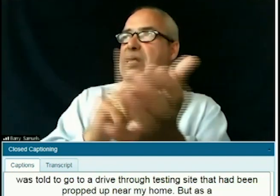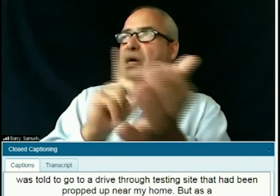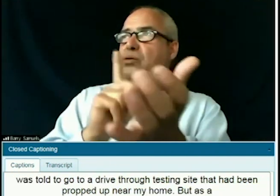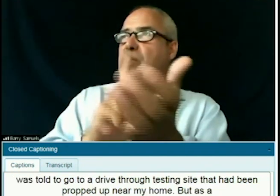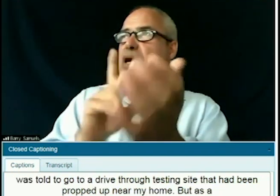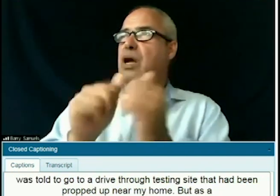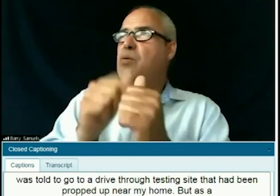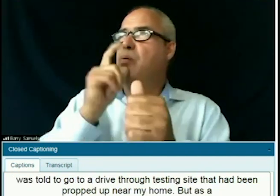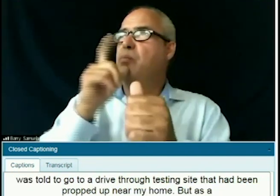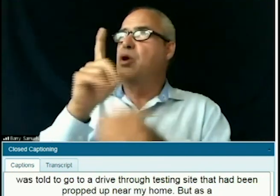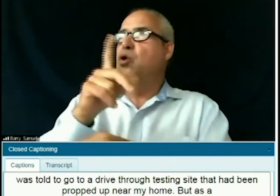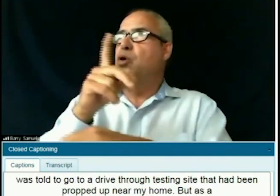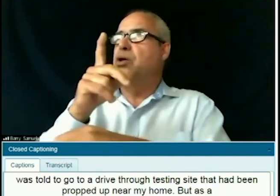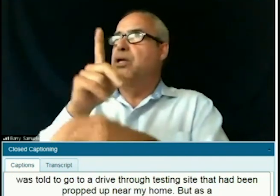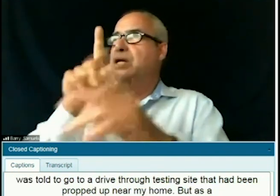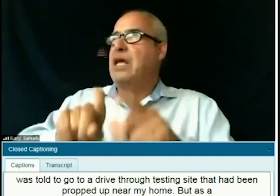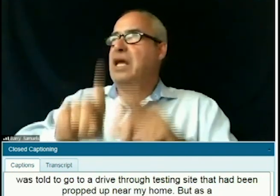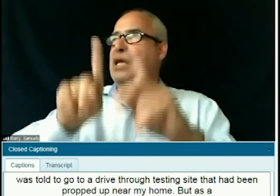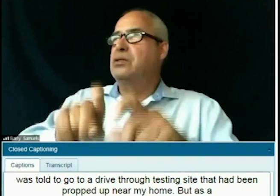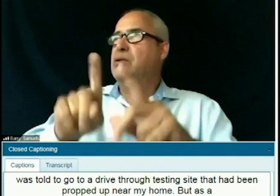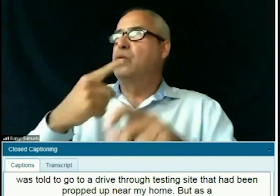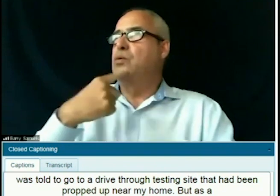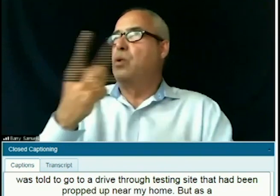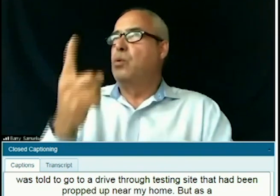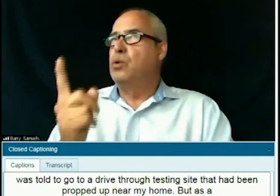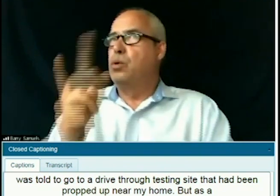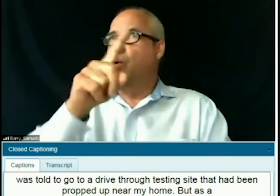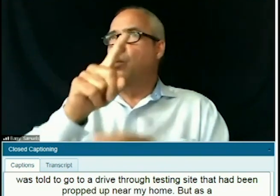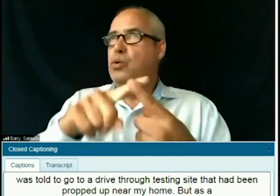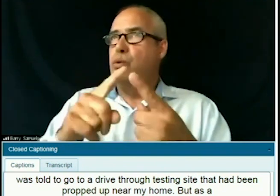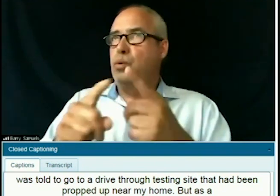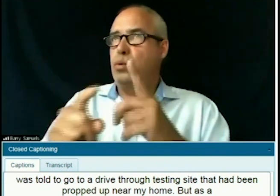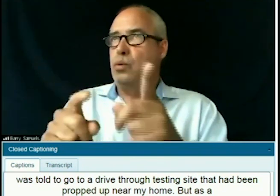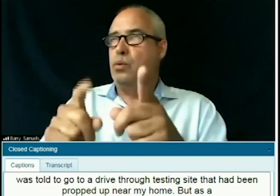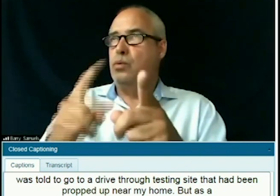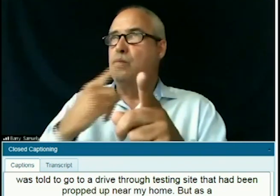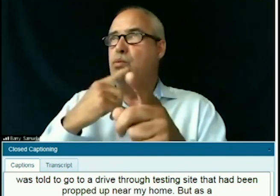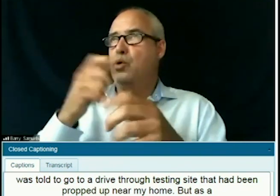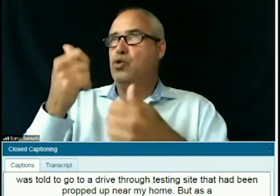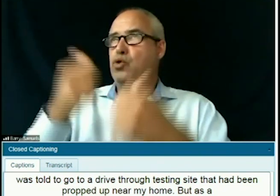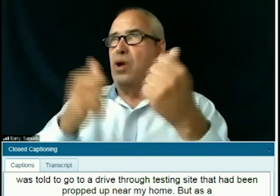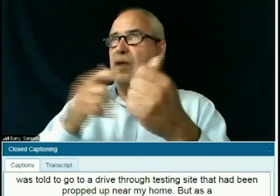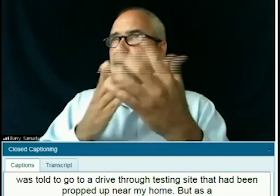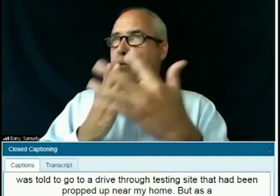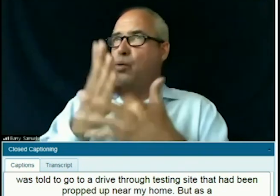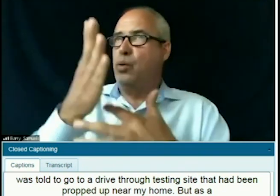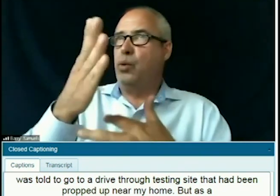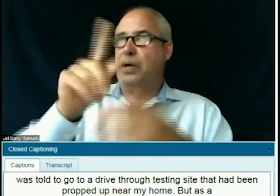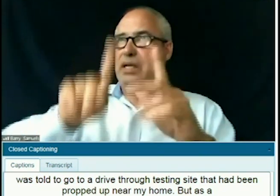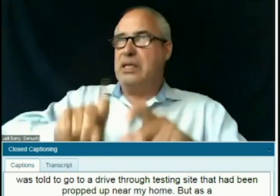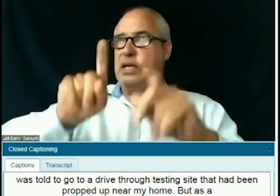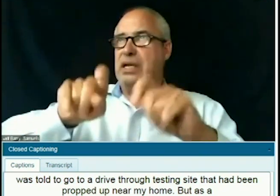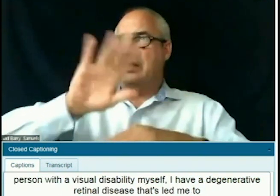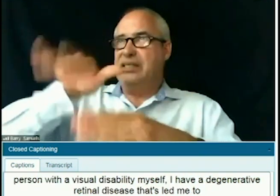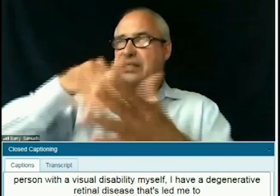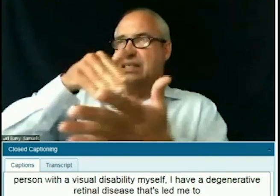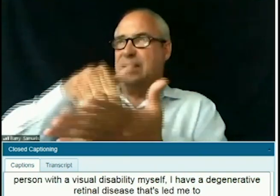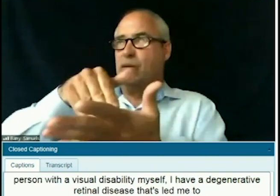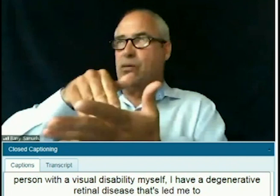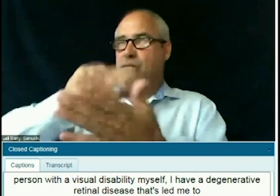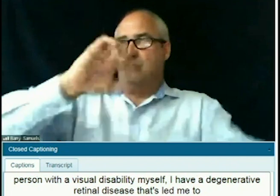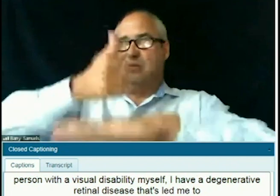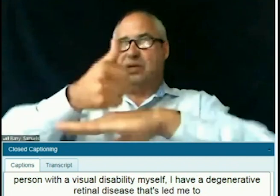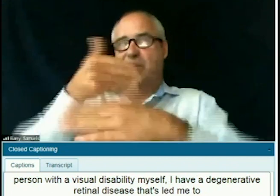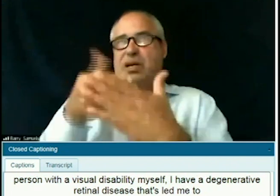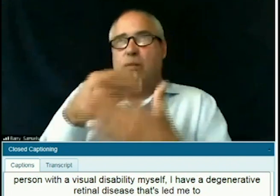could get a COVID-19 test, I was told to go to a drive-through testing site that had been propped up near my home. But as